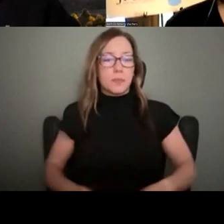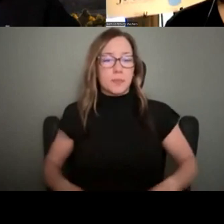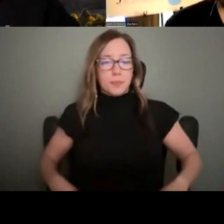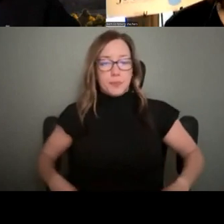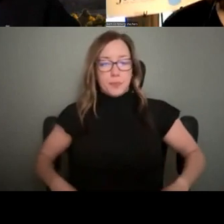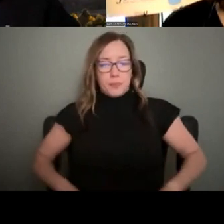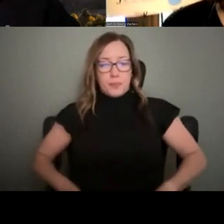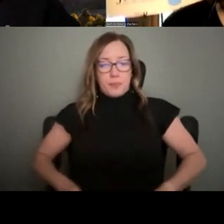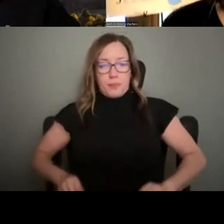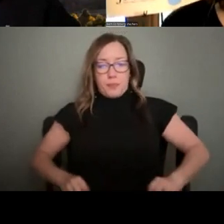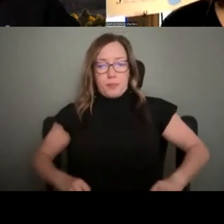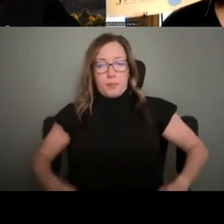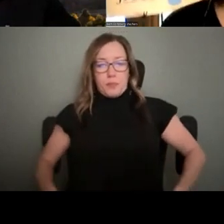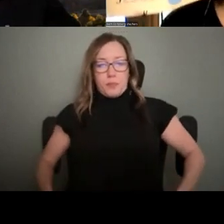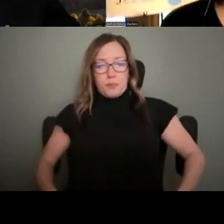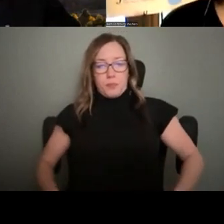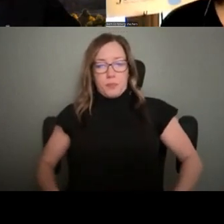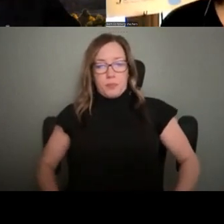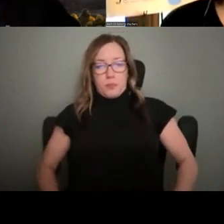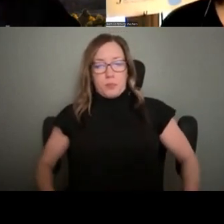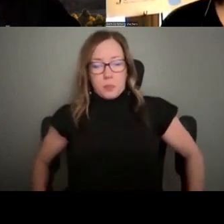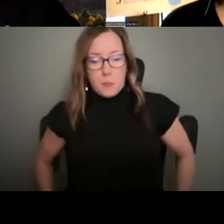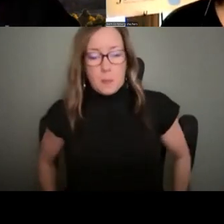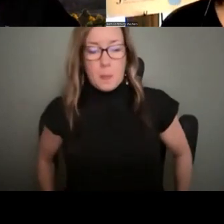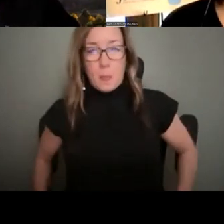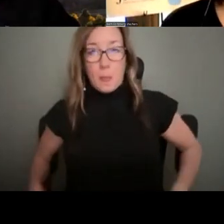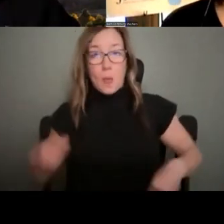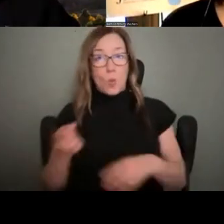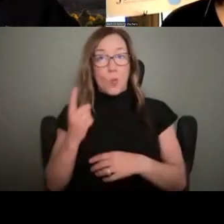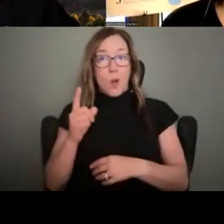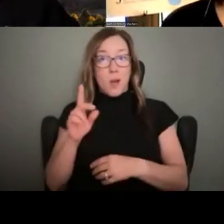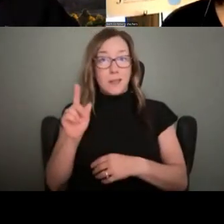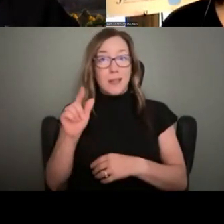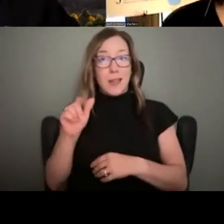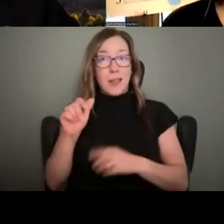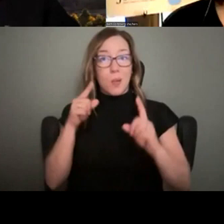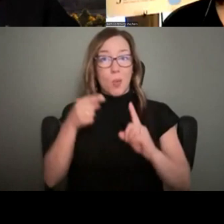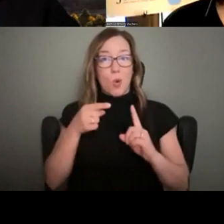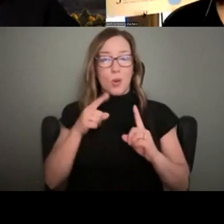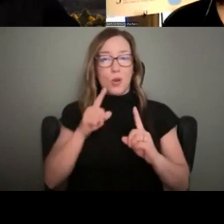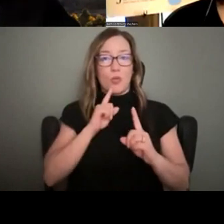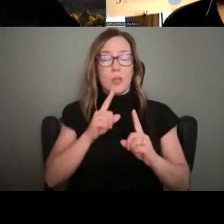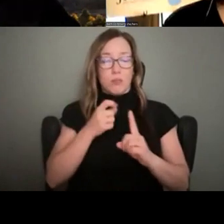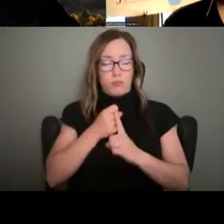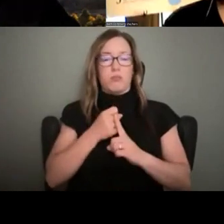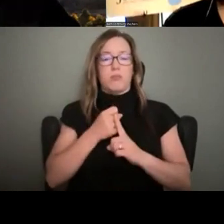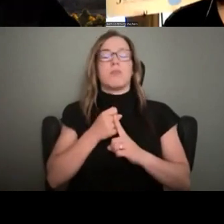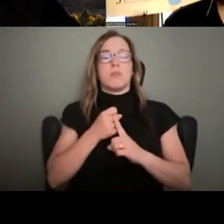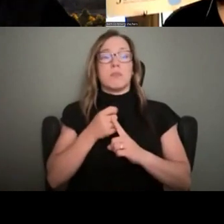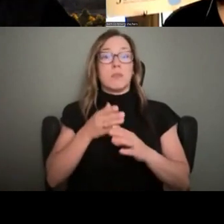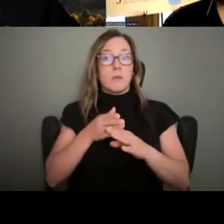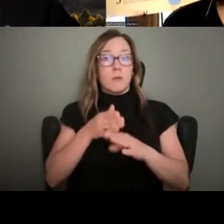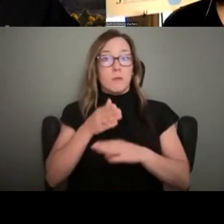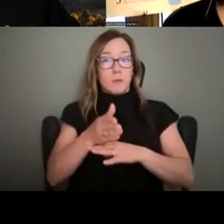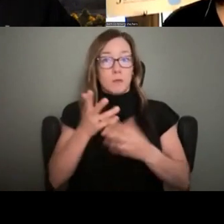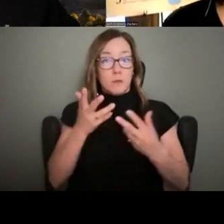One kind of data point that really struck me was that after a respite squad